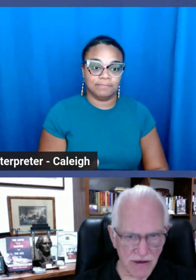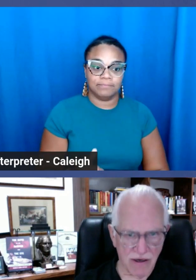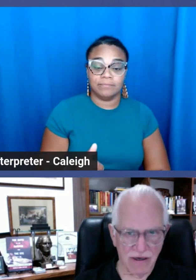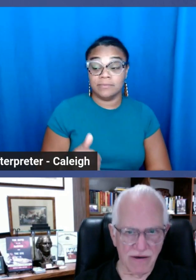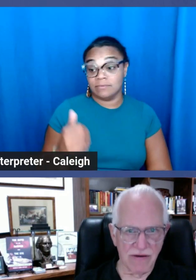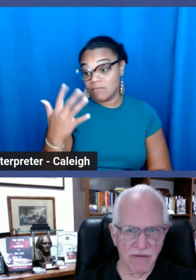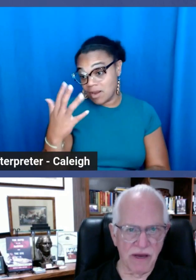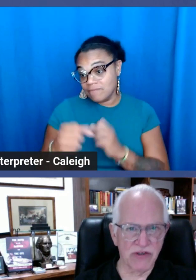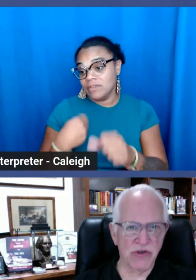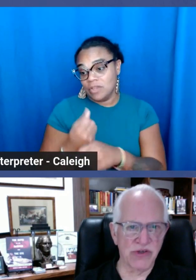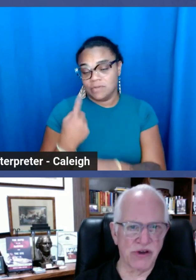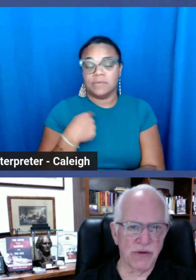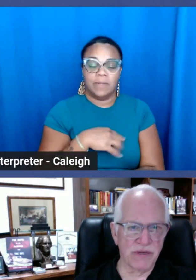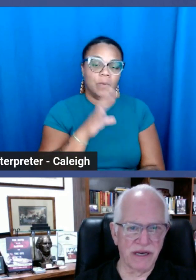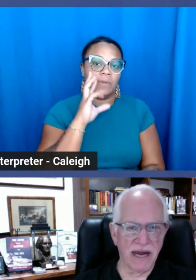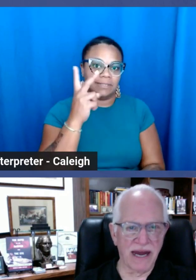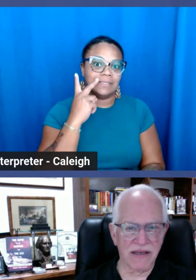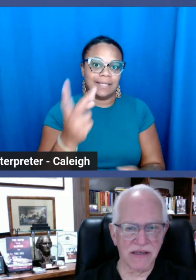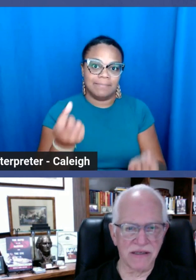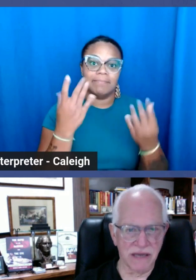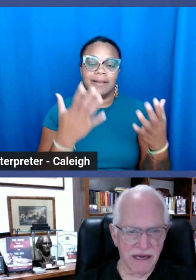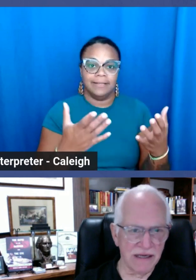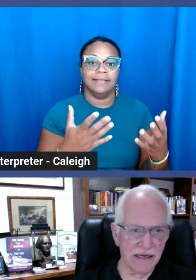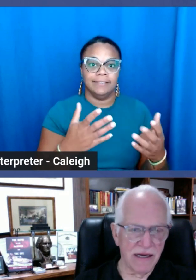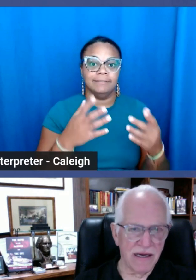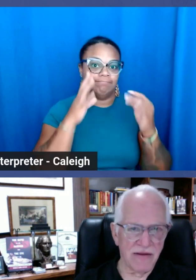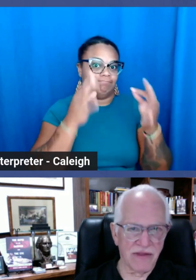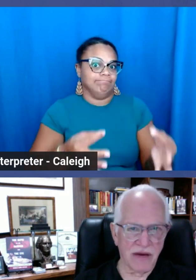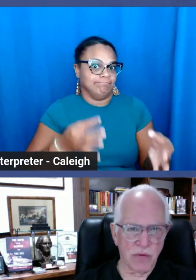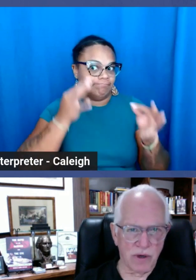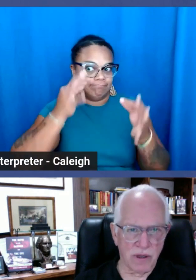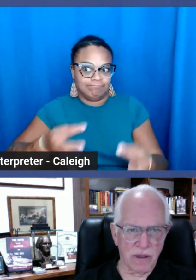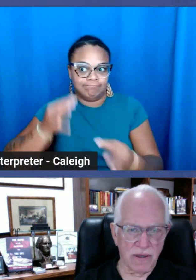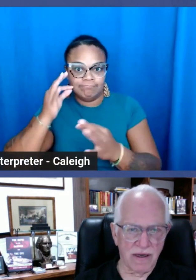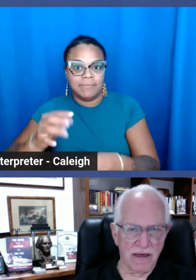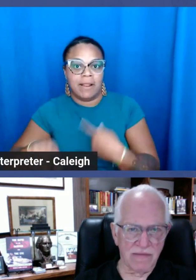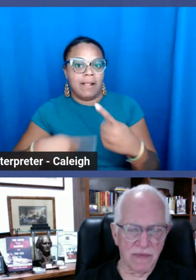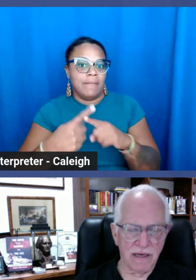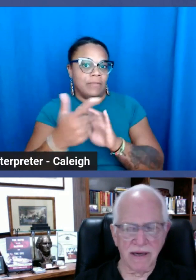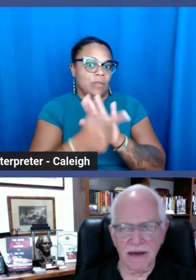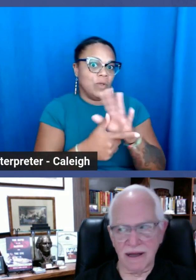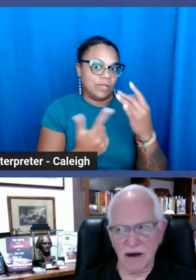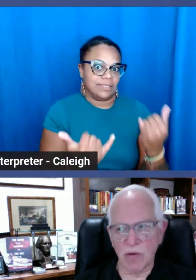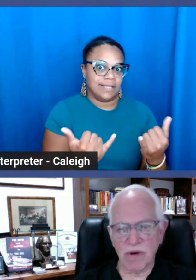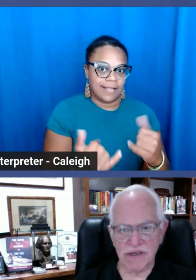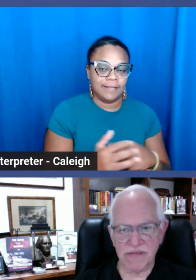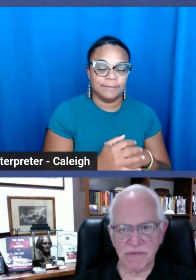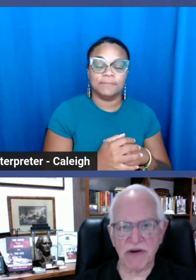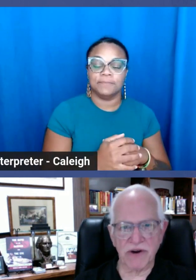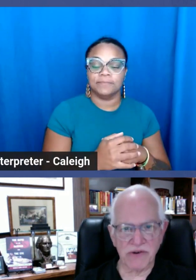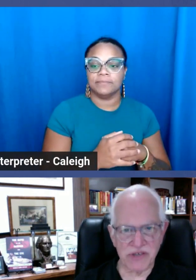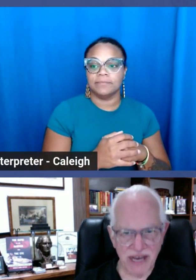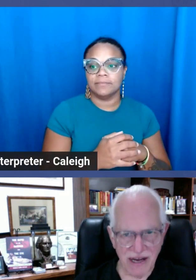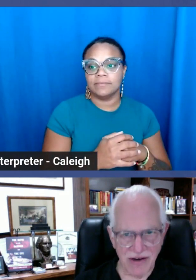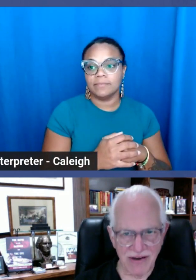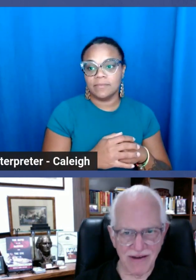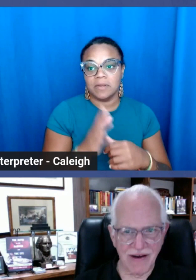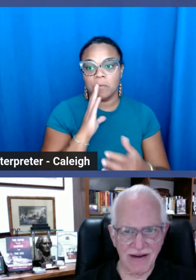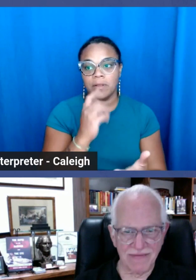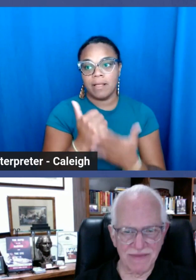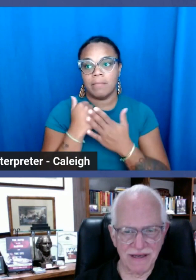rulings on the measures that are being enacted today that will help us better